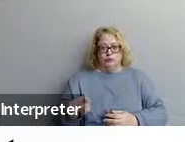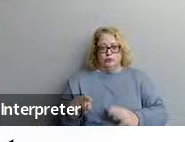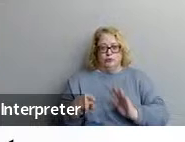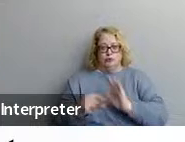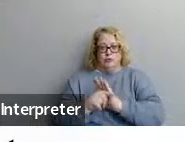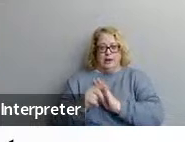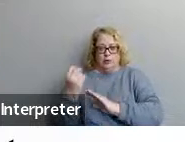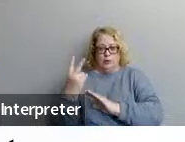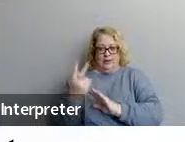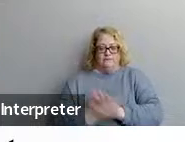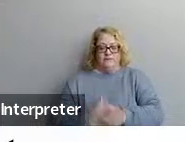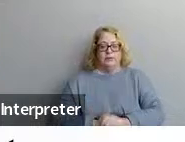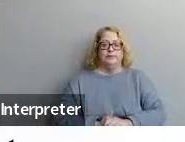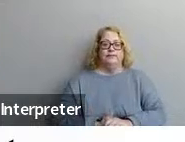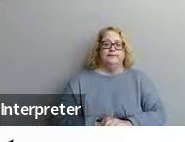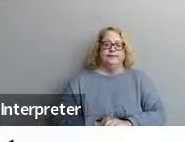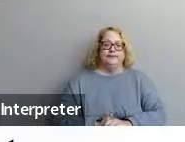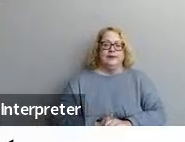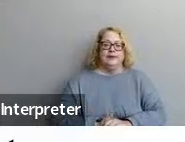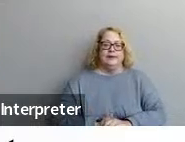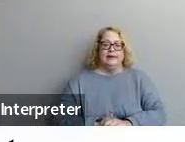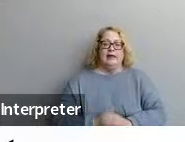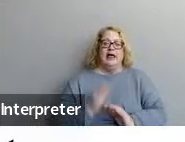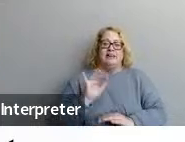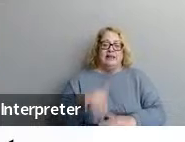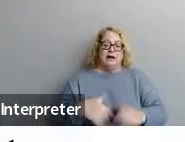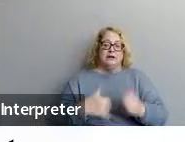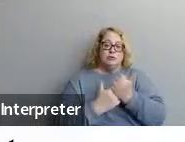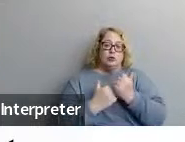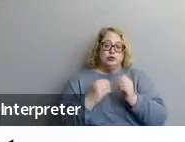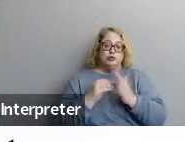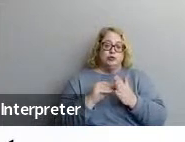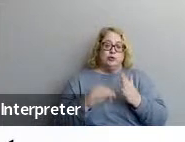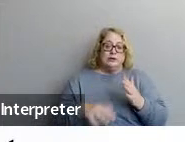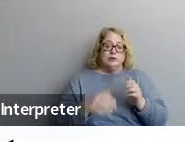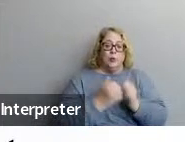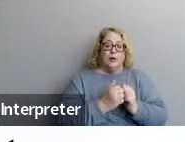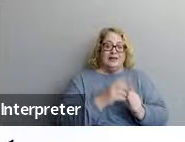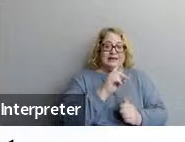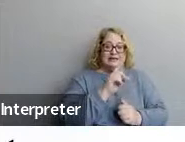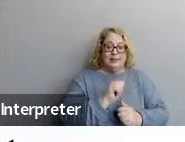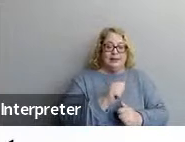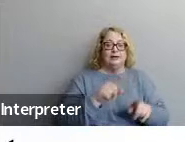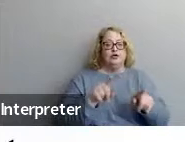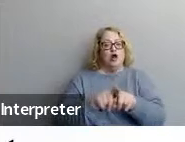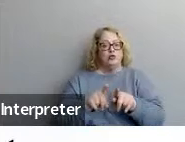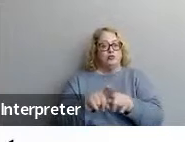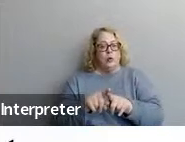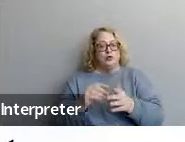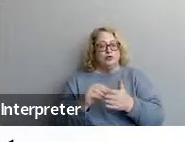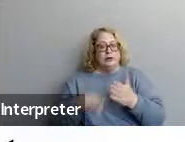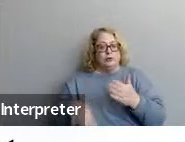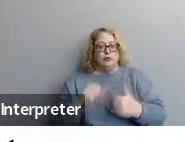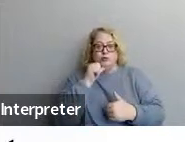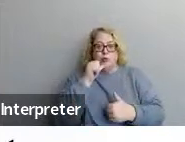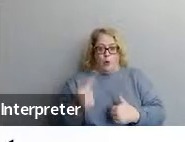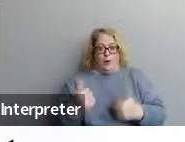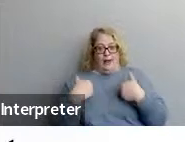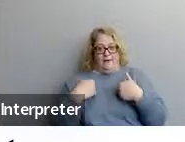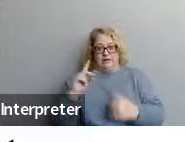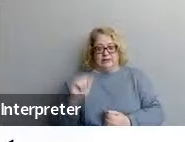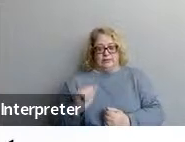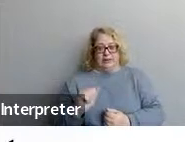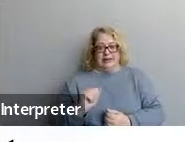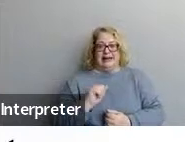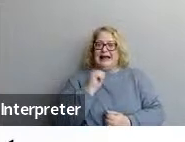grade 12. Again, this supports students with disabilities as well as students without disabilities. It cannot